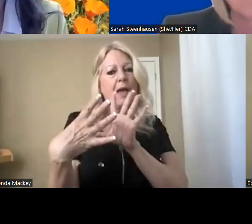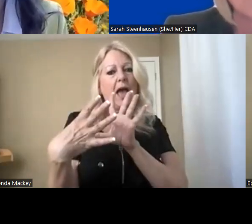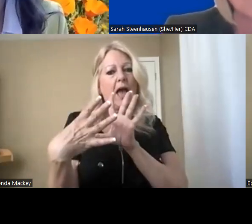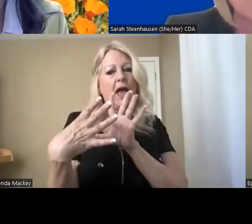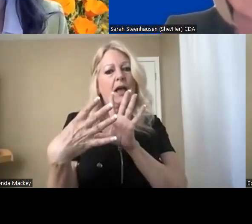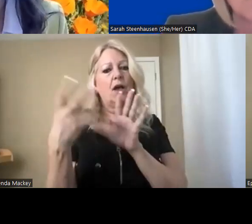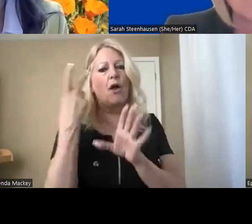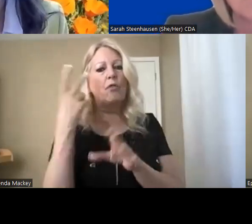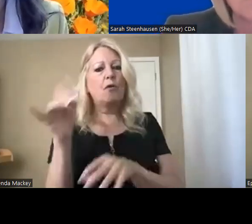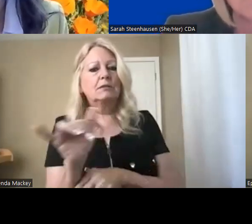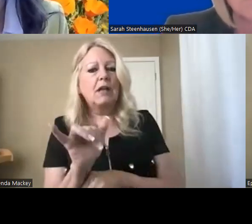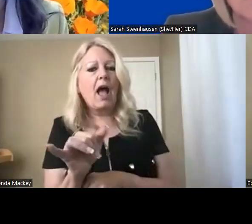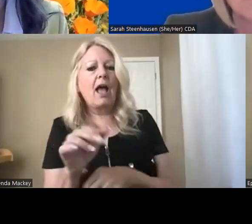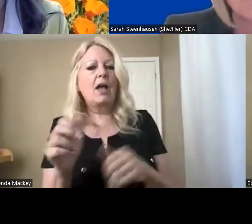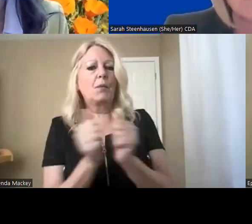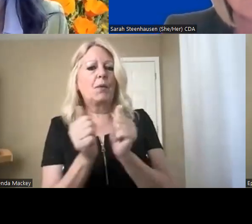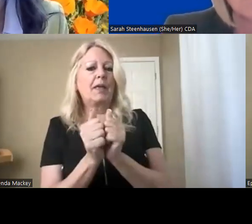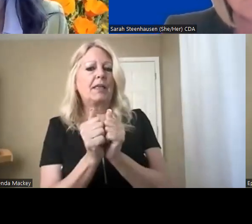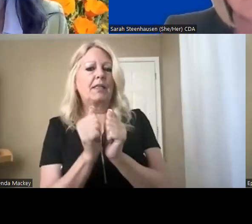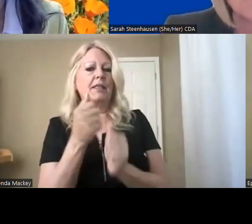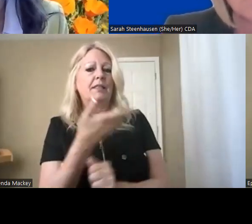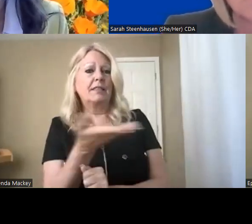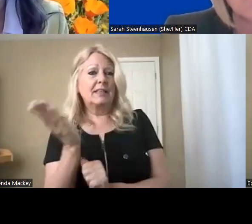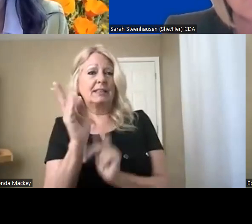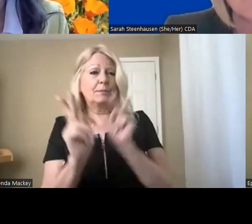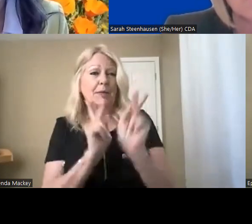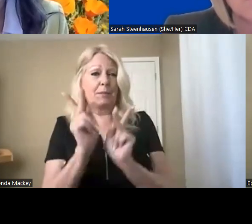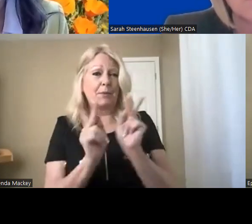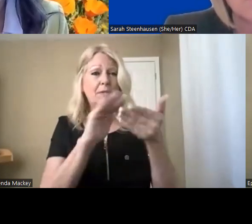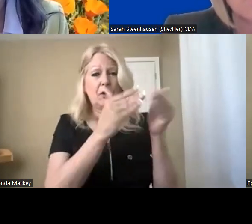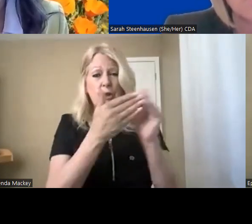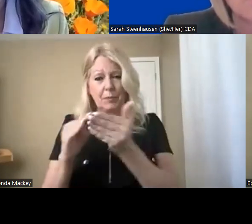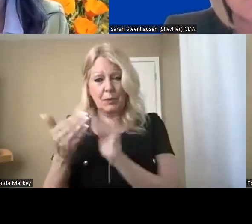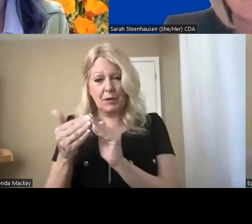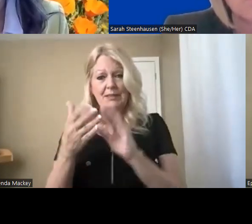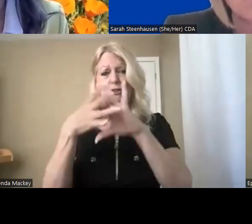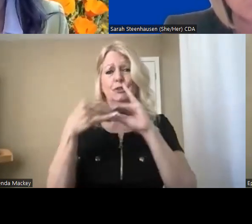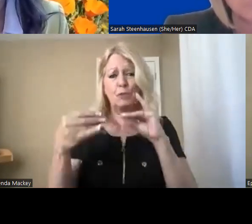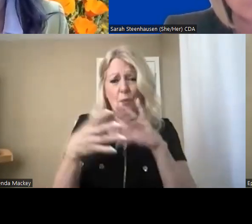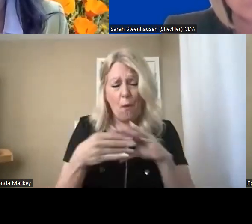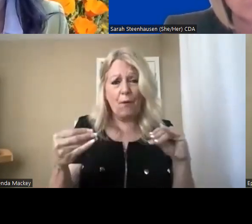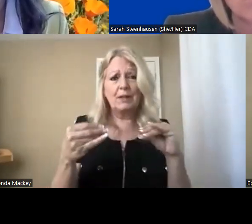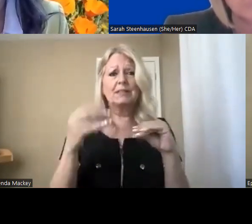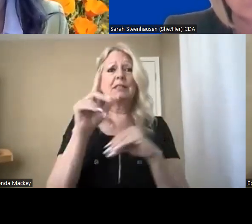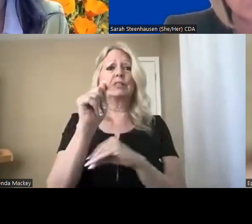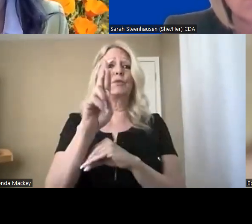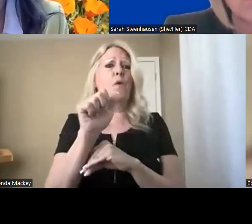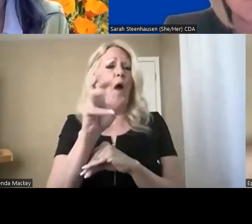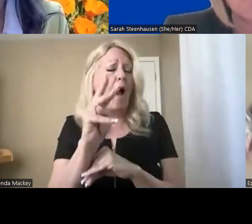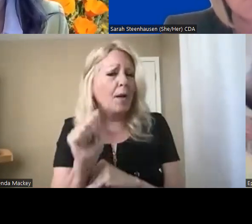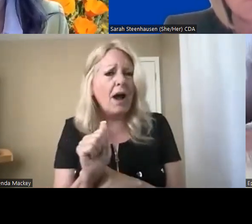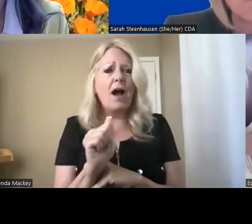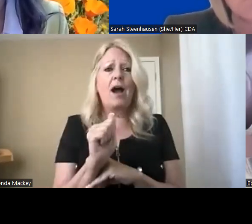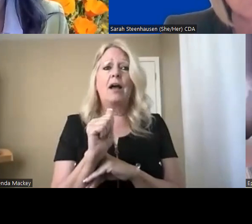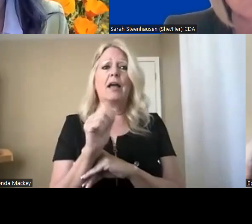because oftentimes people are coming and engaging with these committees, offering their real life stories and their trauma, et cetera, and it kind of gets